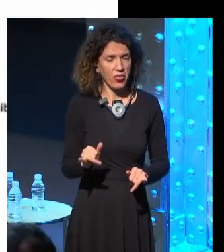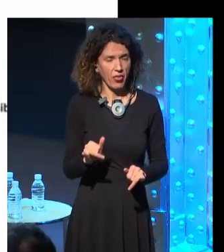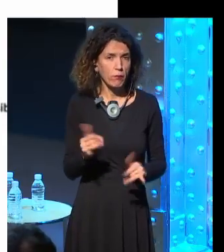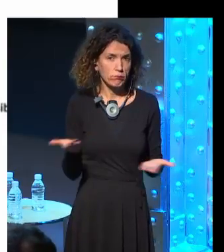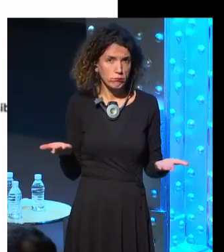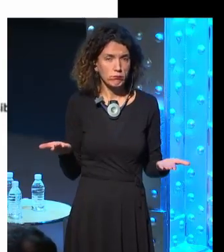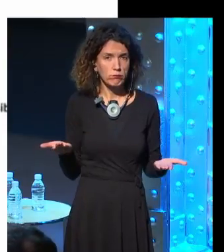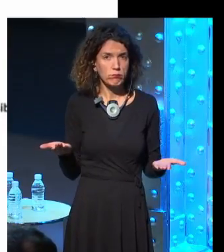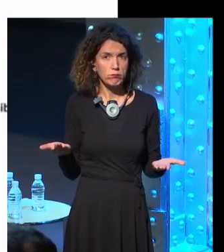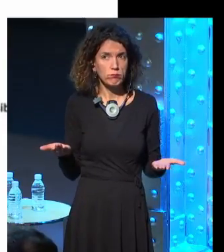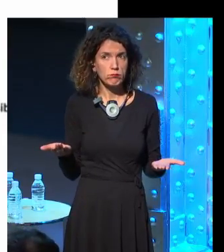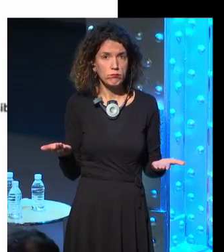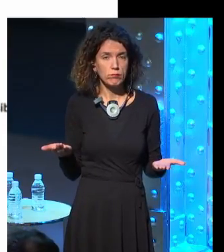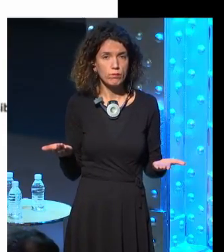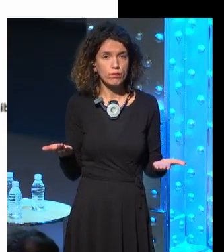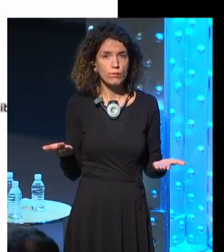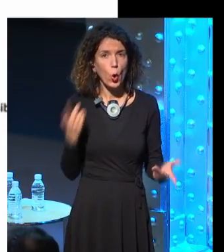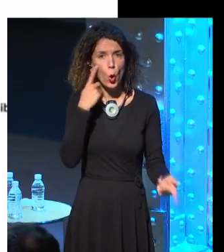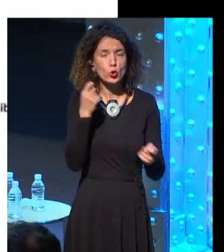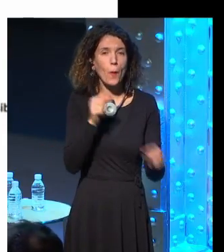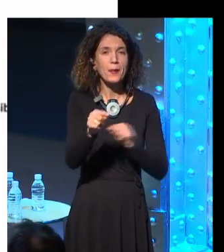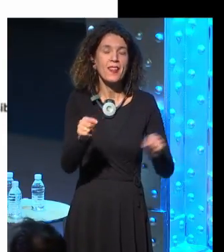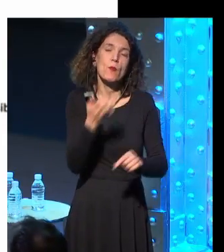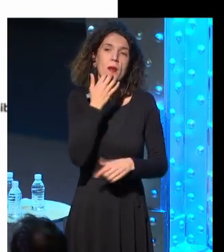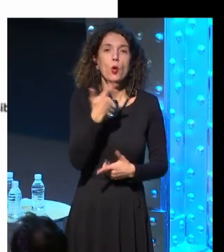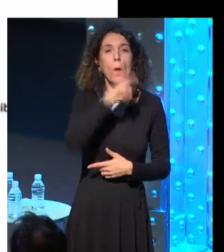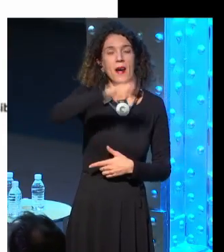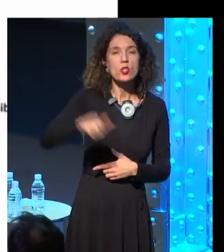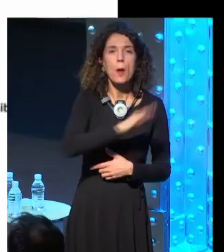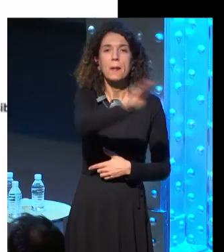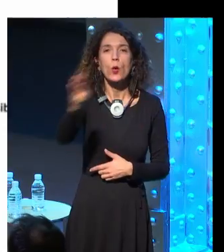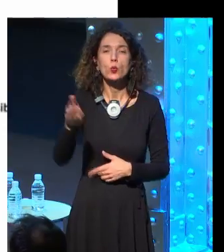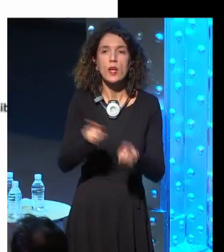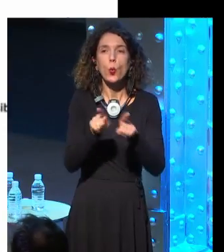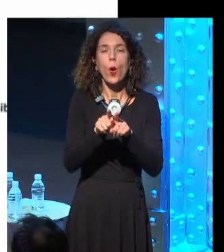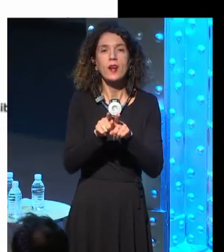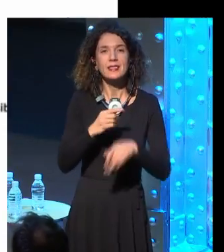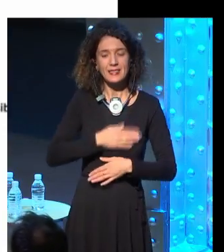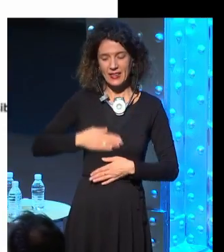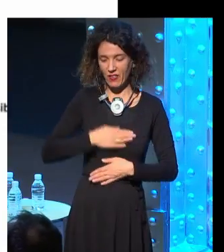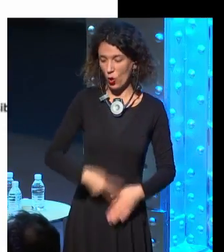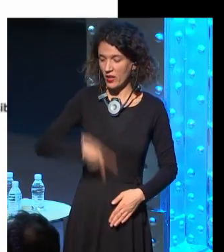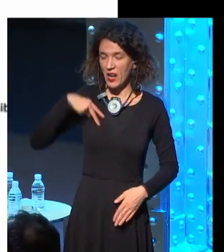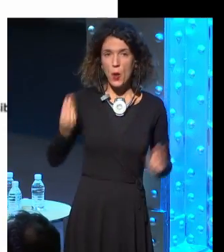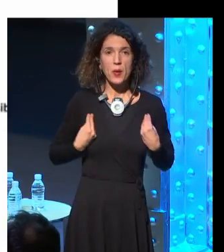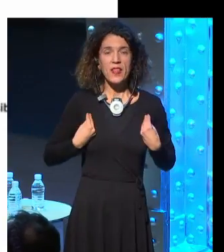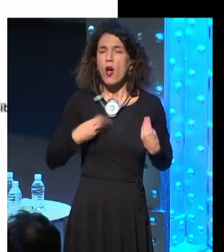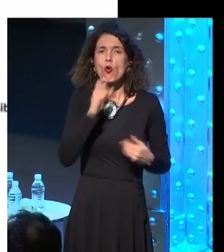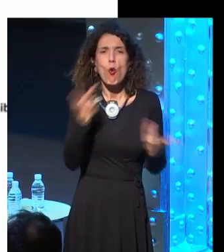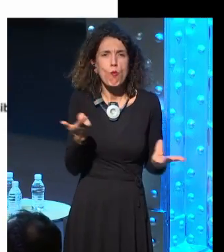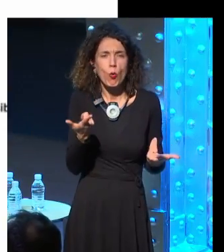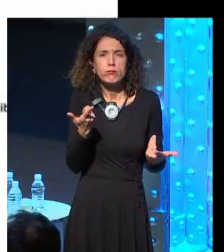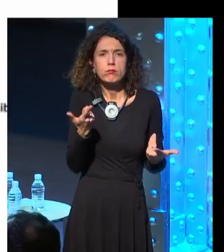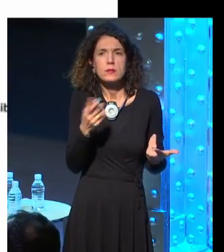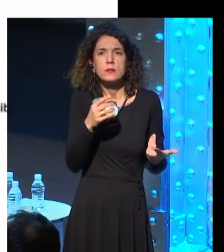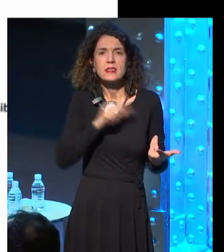their overall satisfaction in life or with their life. How satisfied are you with your life? And the